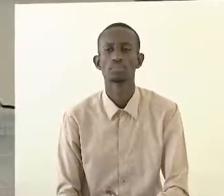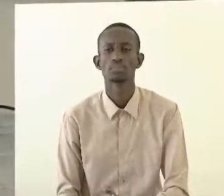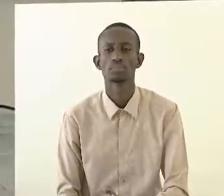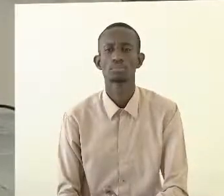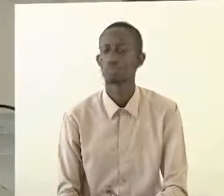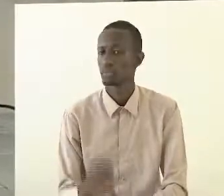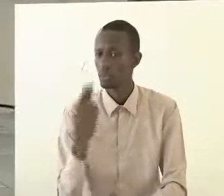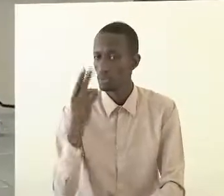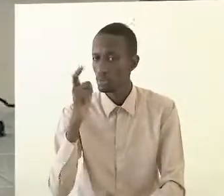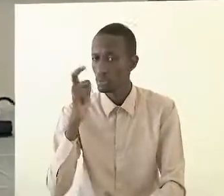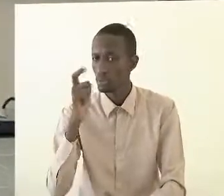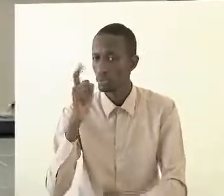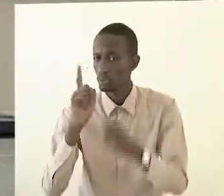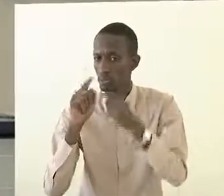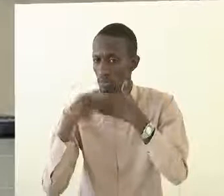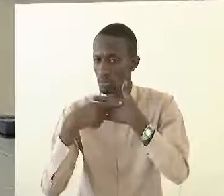2x minus 1